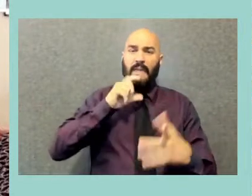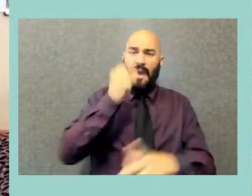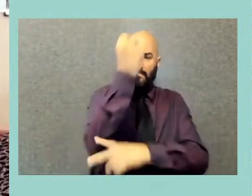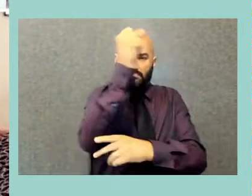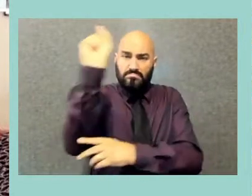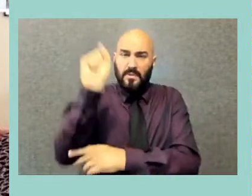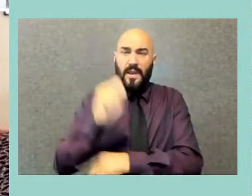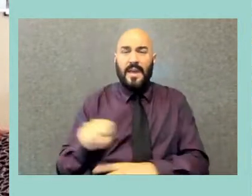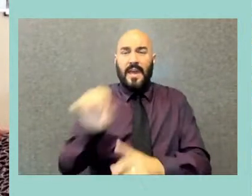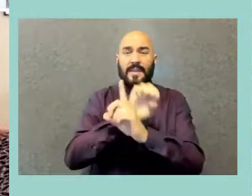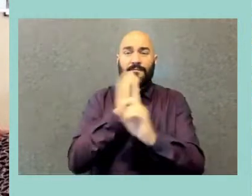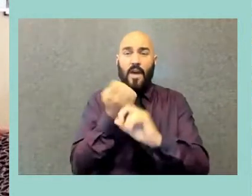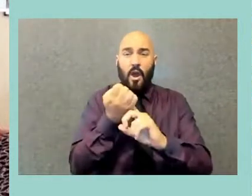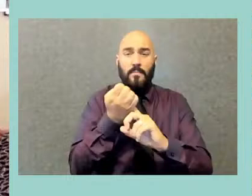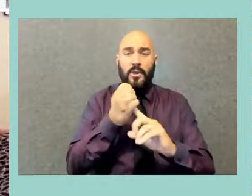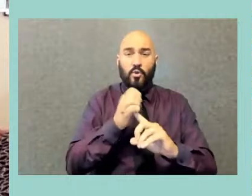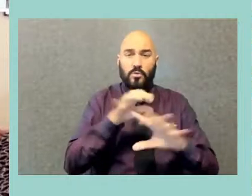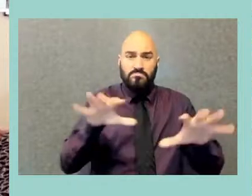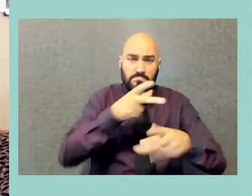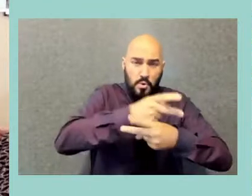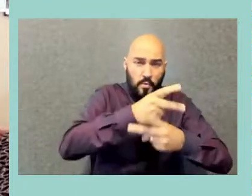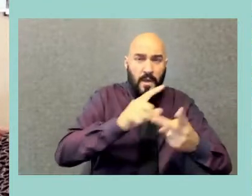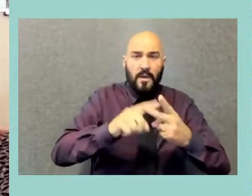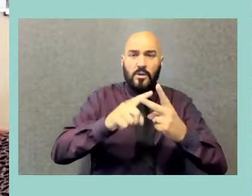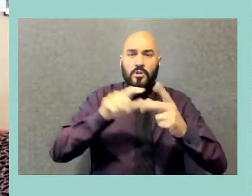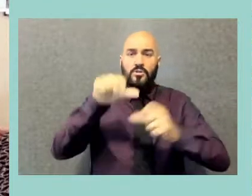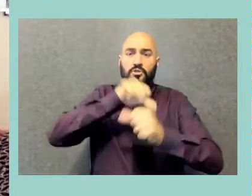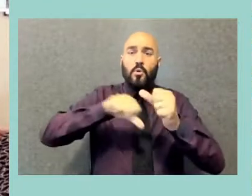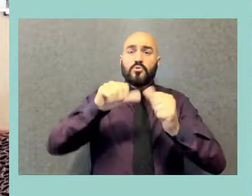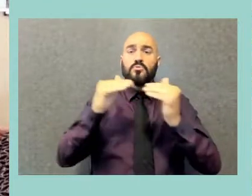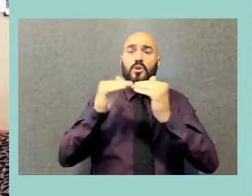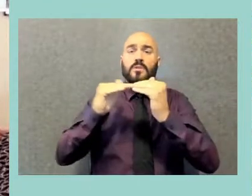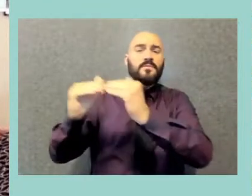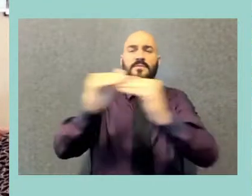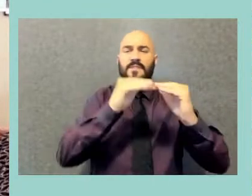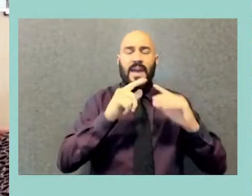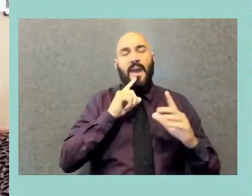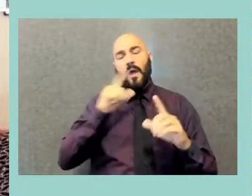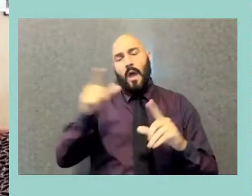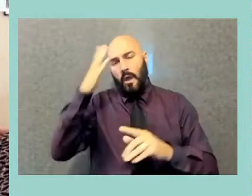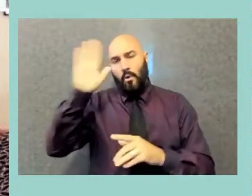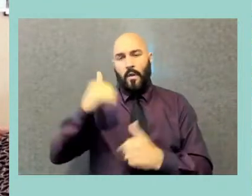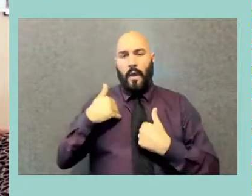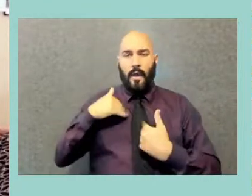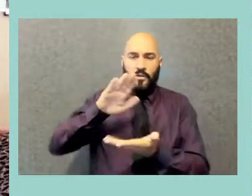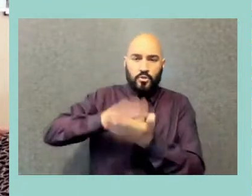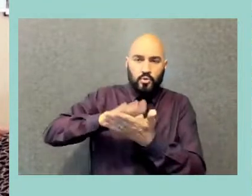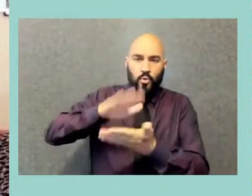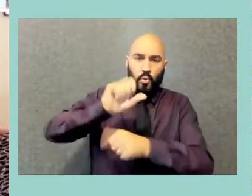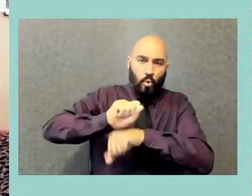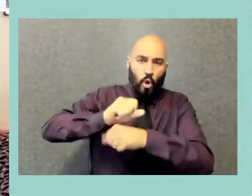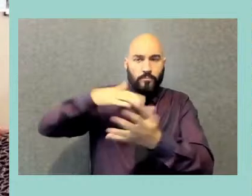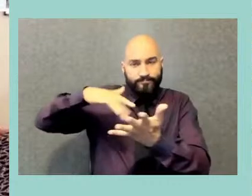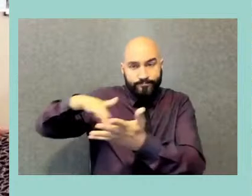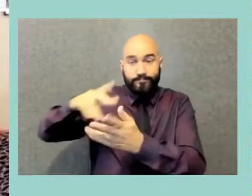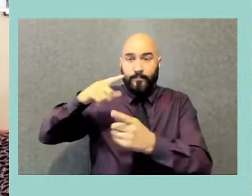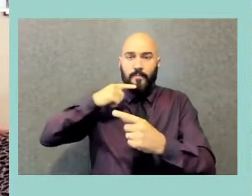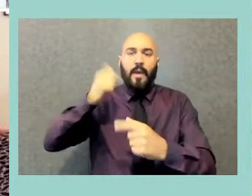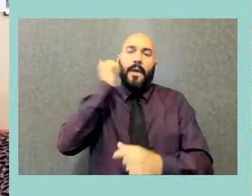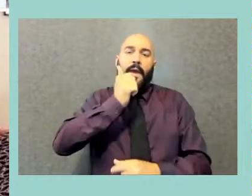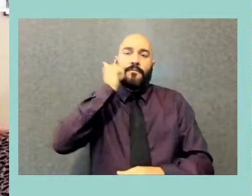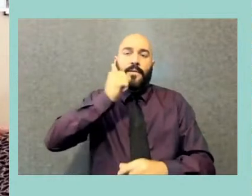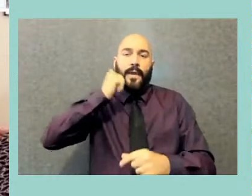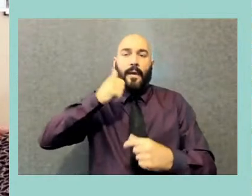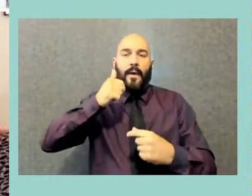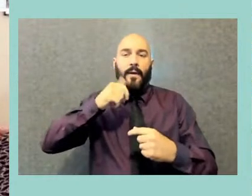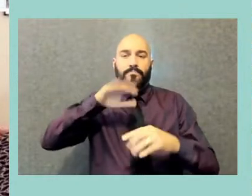top of schoolwork, extracurriculars, and the everyday struggle of being a teenager, we are organizing and speaking